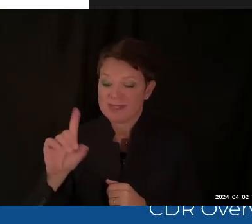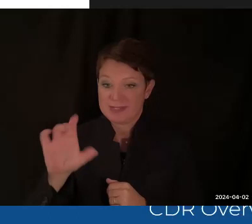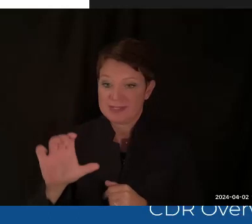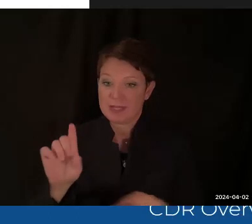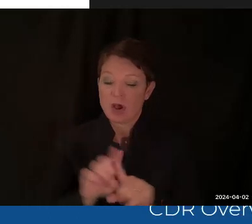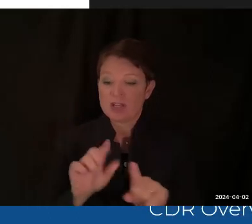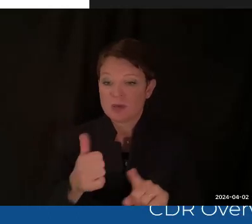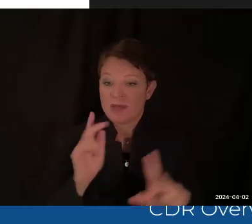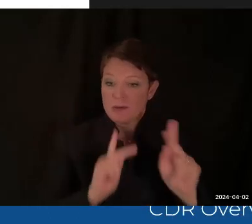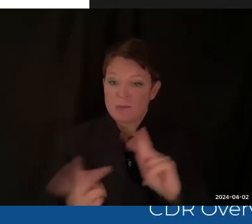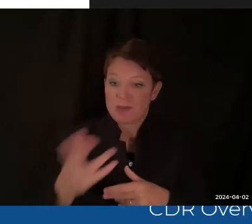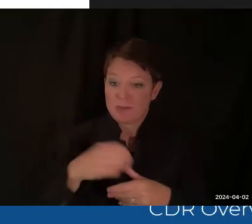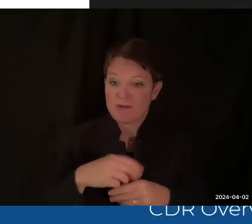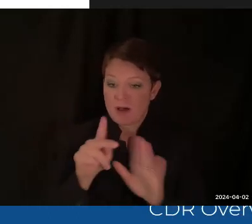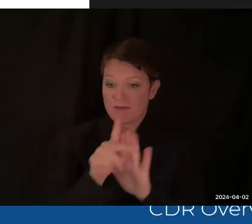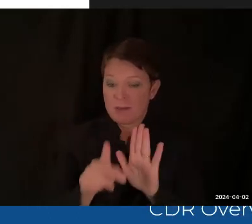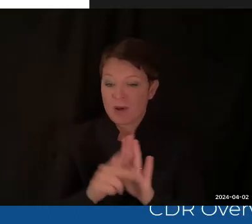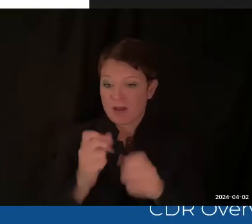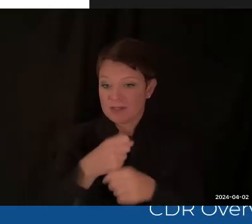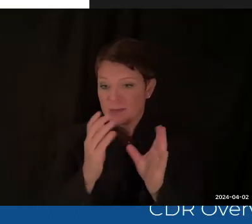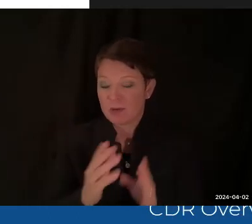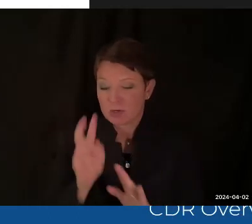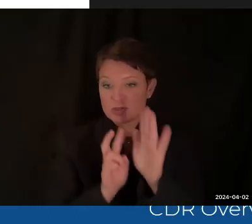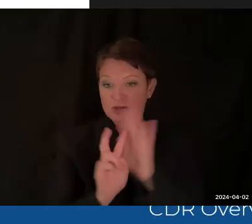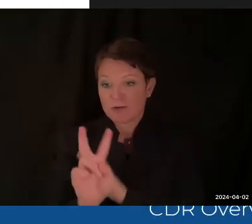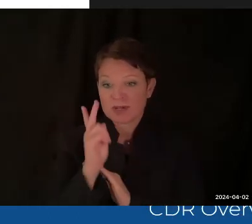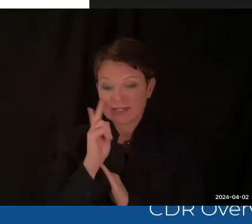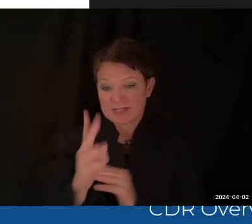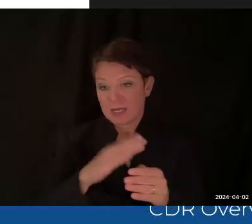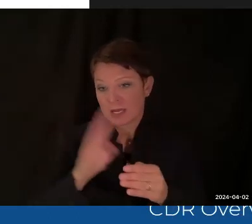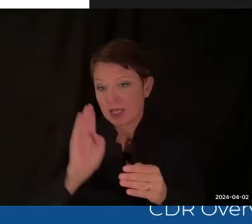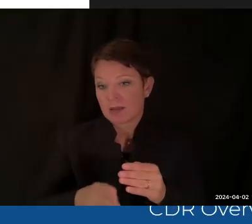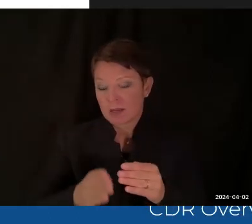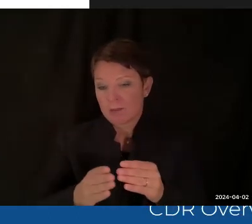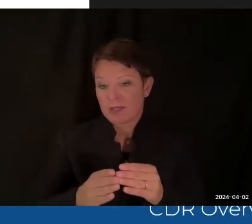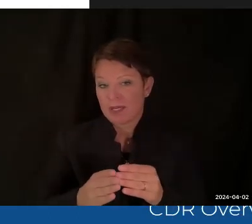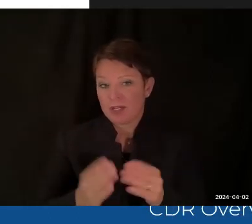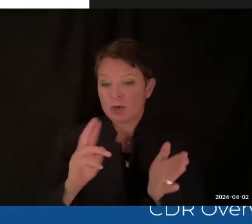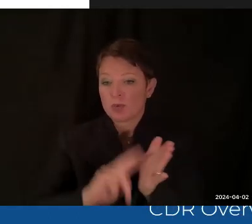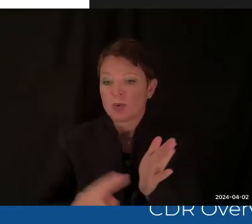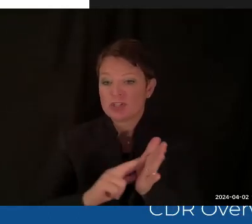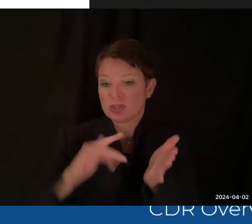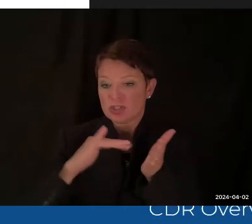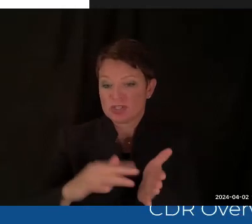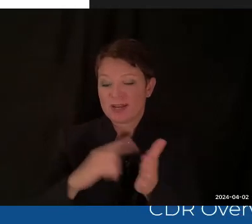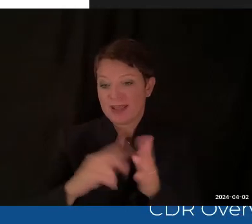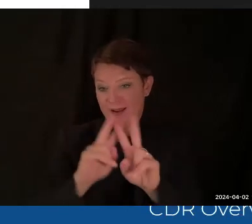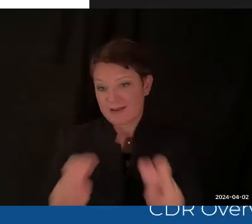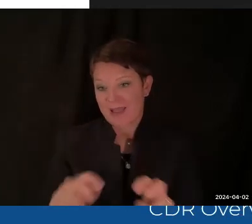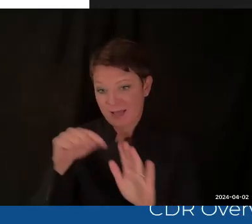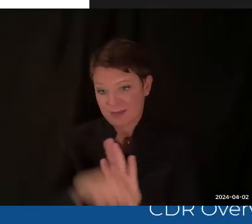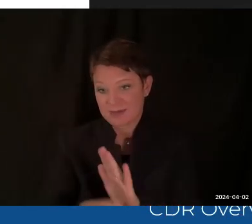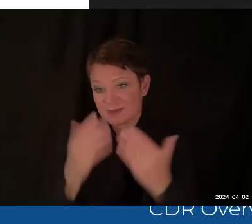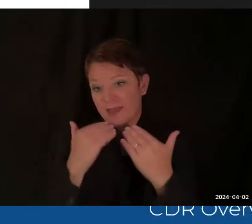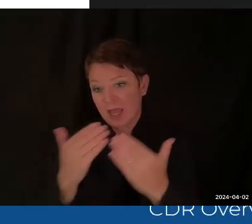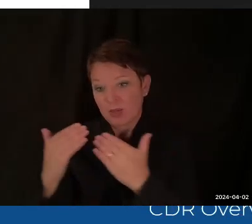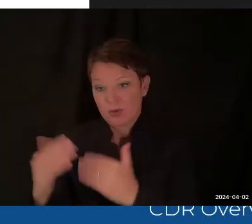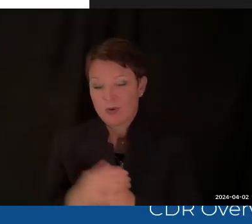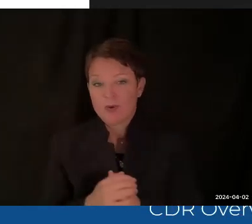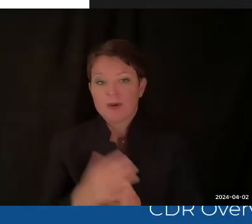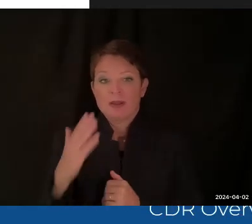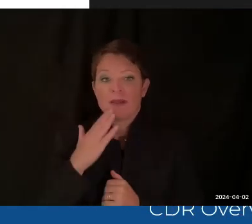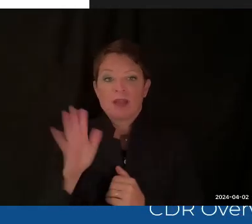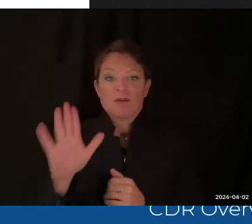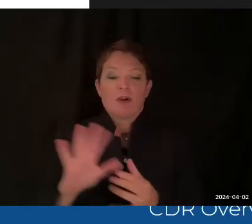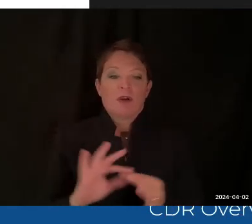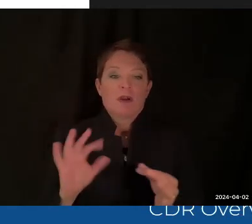other stakeholders and policymakers, look forward to seeing the completed research studies and their analysis. Thank you. Thank you. Thank you